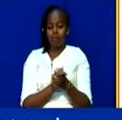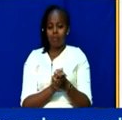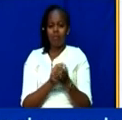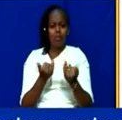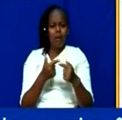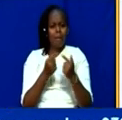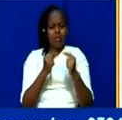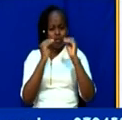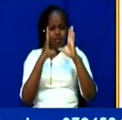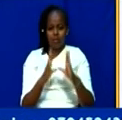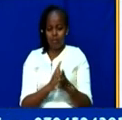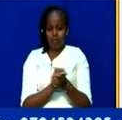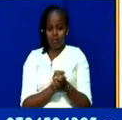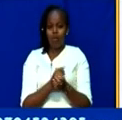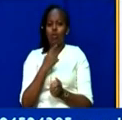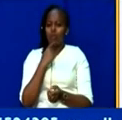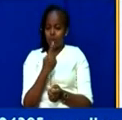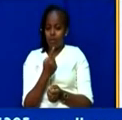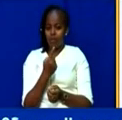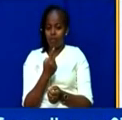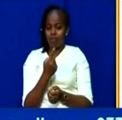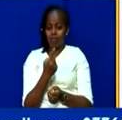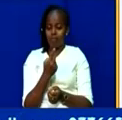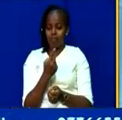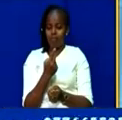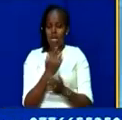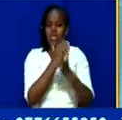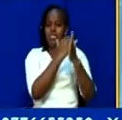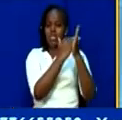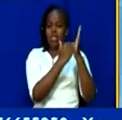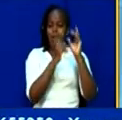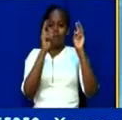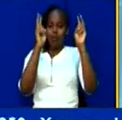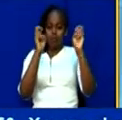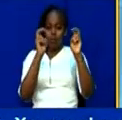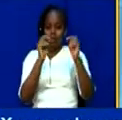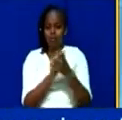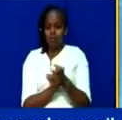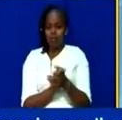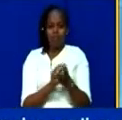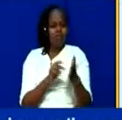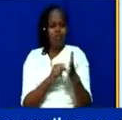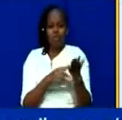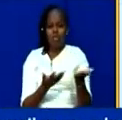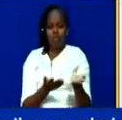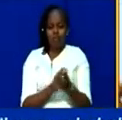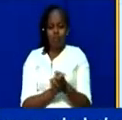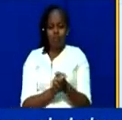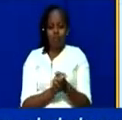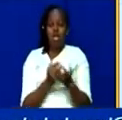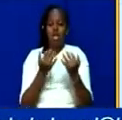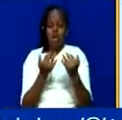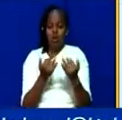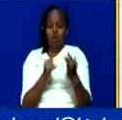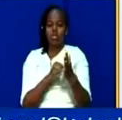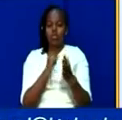wait a minute, Teacher Moher. You mentioned a substrand. A substrand. What is that? A substrand is